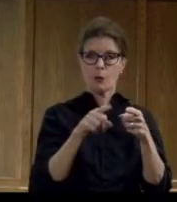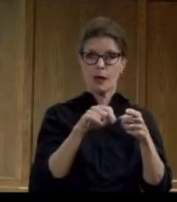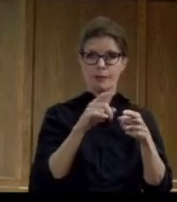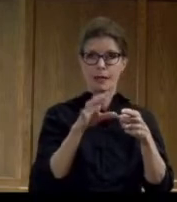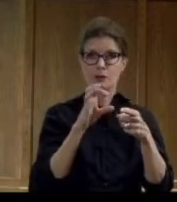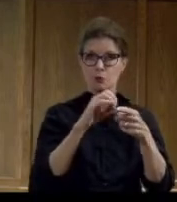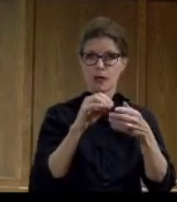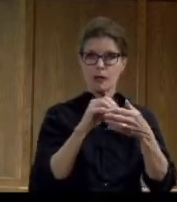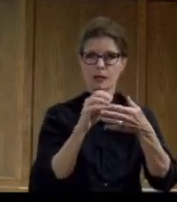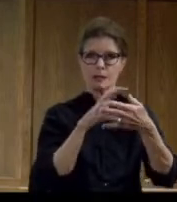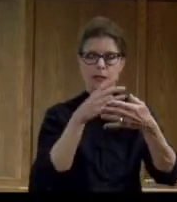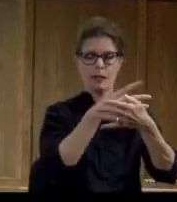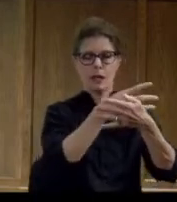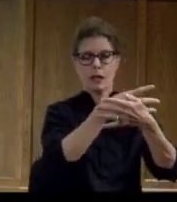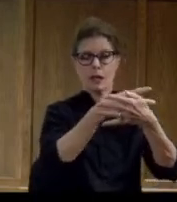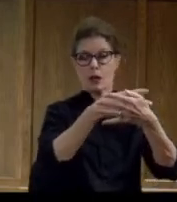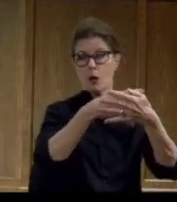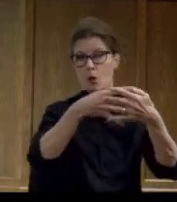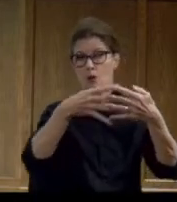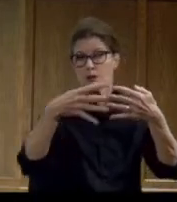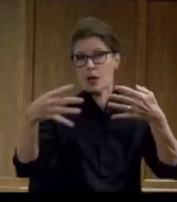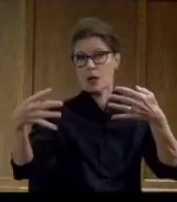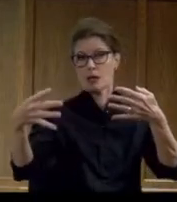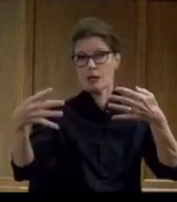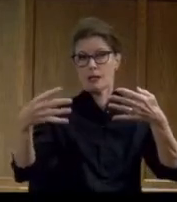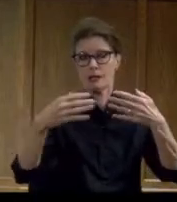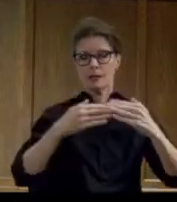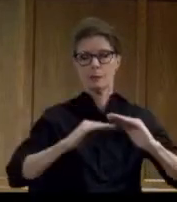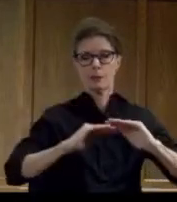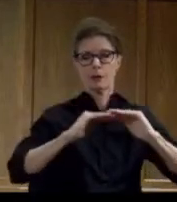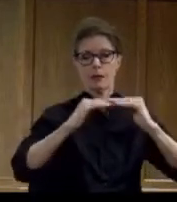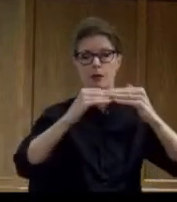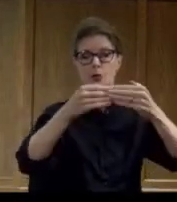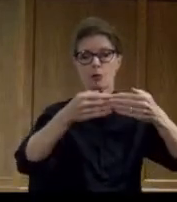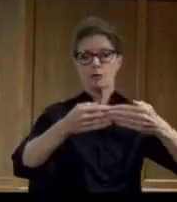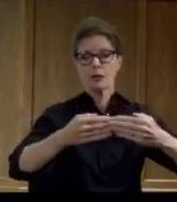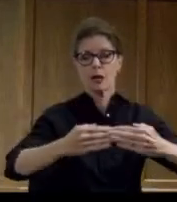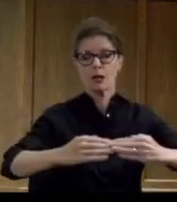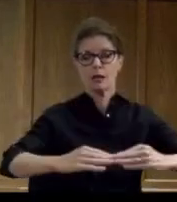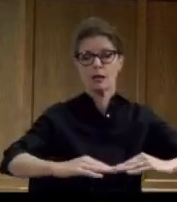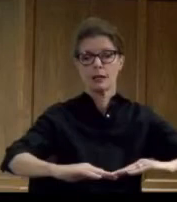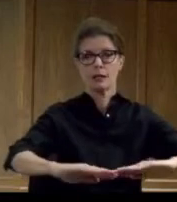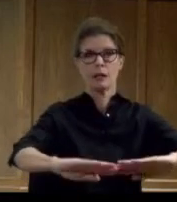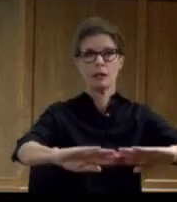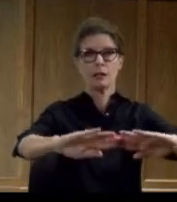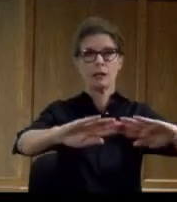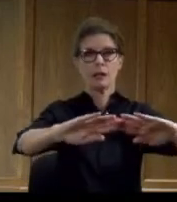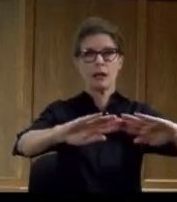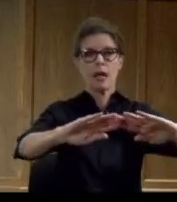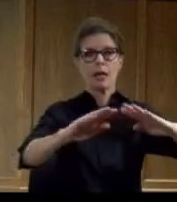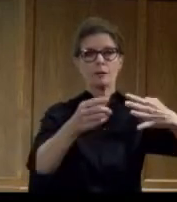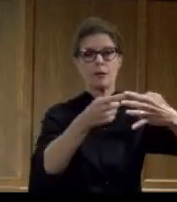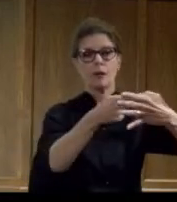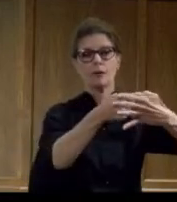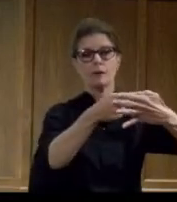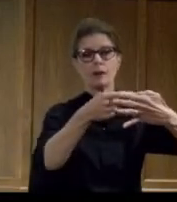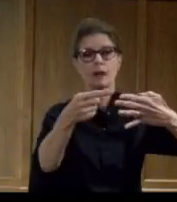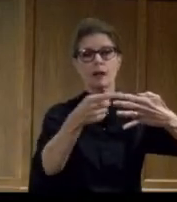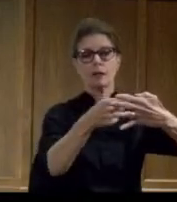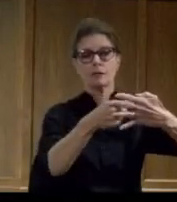of shredding them vertically, they shredded them horizontally. And so, like, a lot of these lines of text were just still